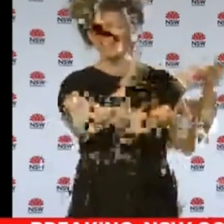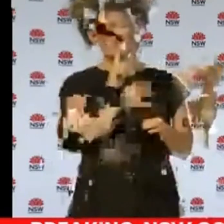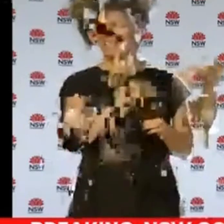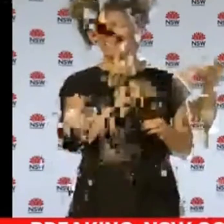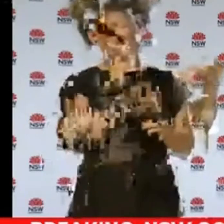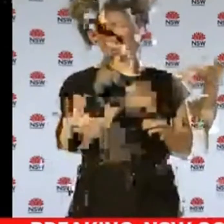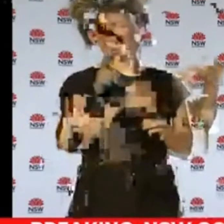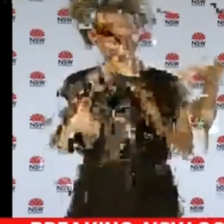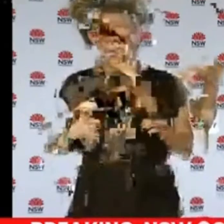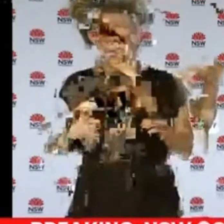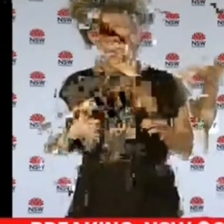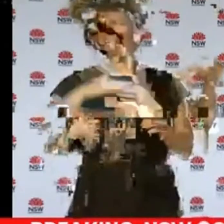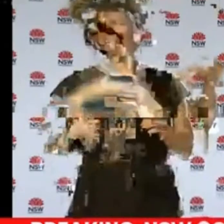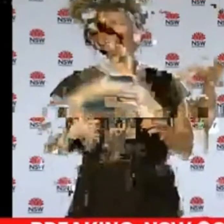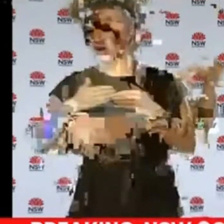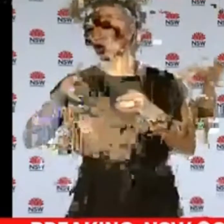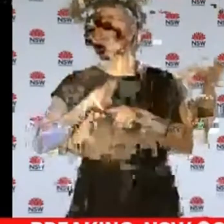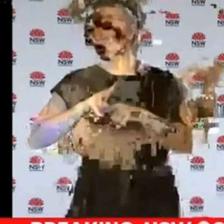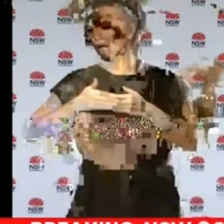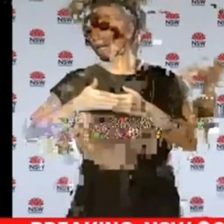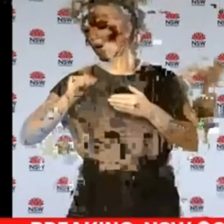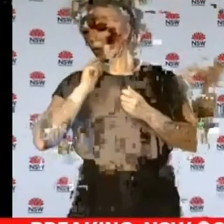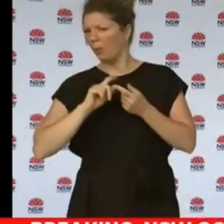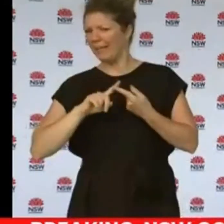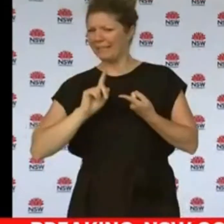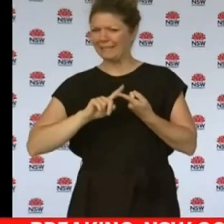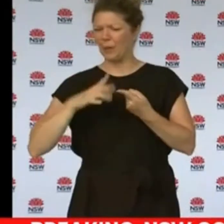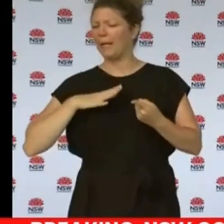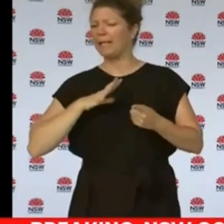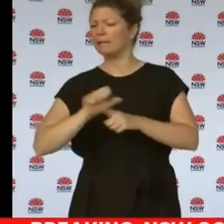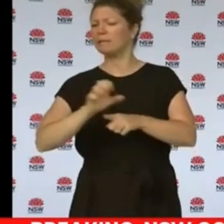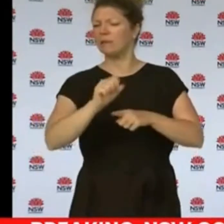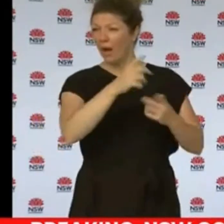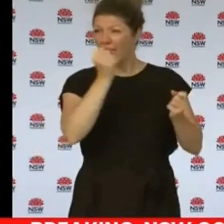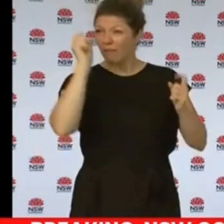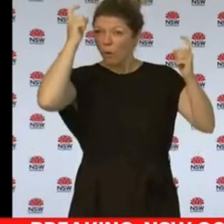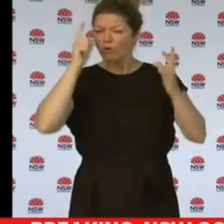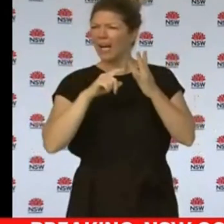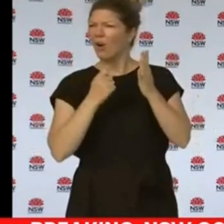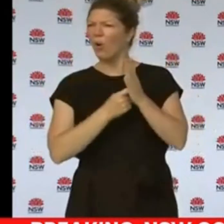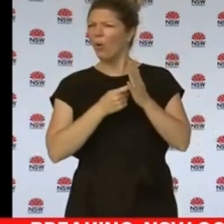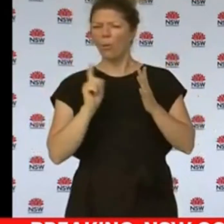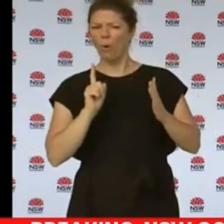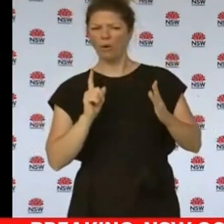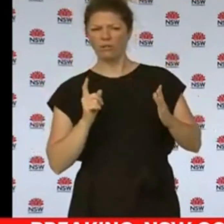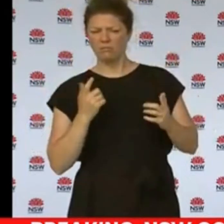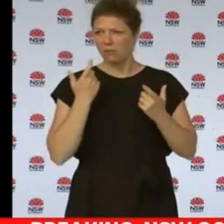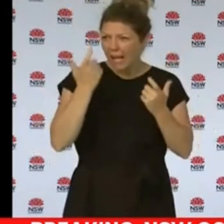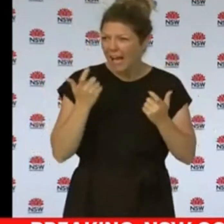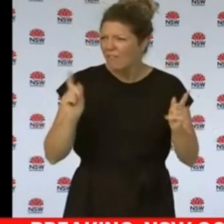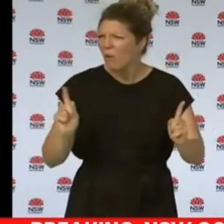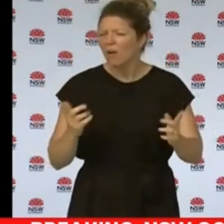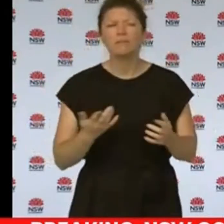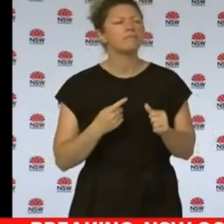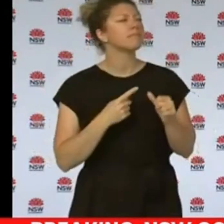phase, you're obviously optimistic about where we are and in terms of the cases. I think it's always